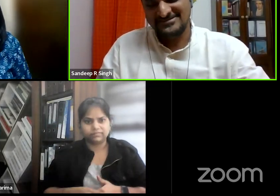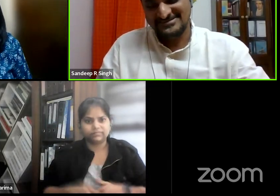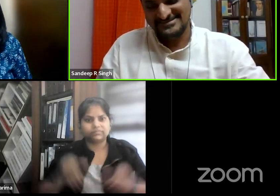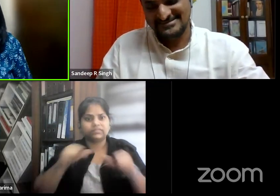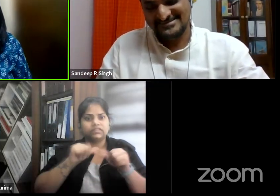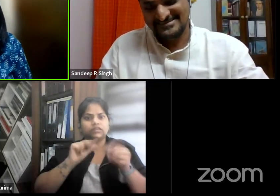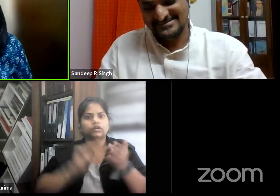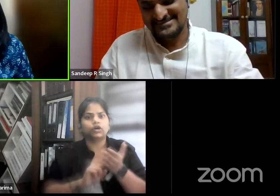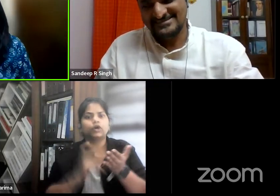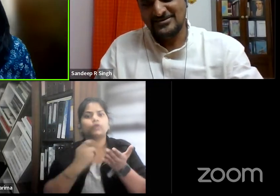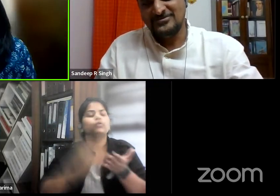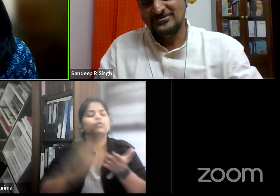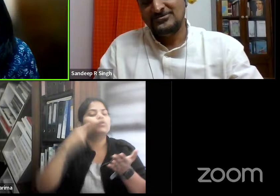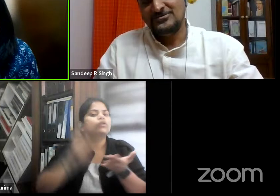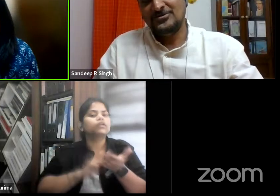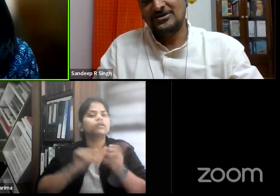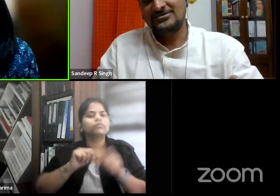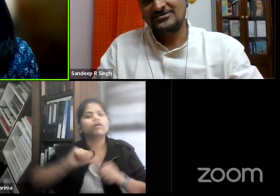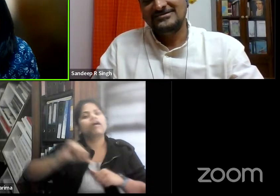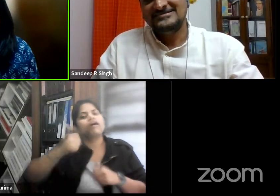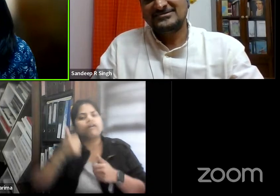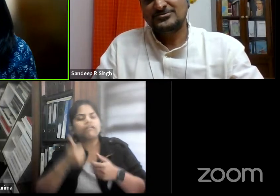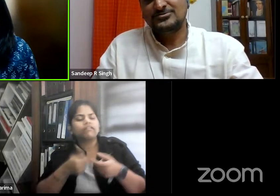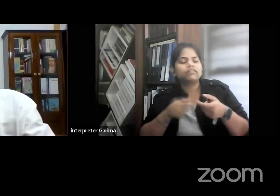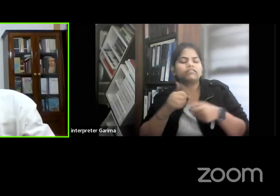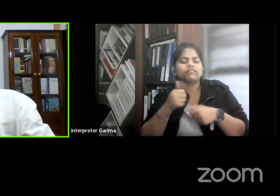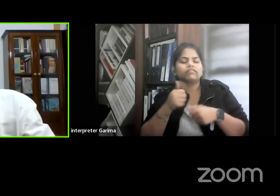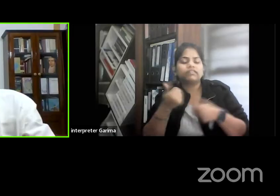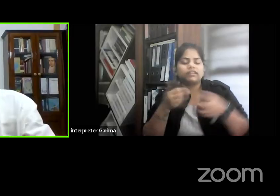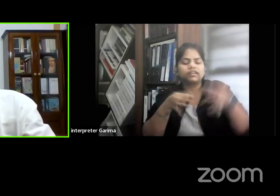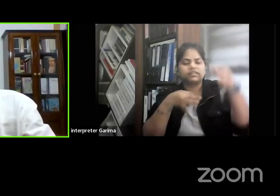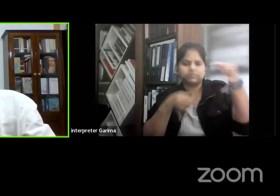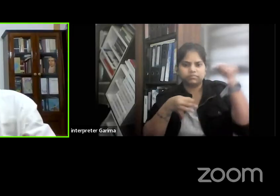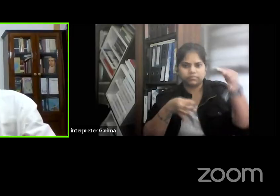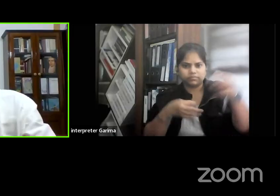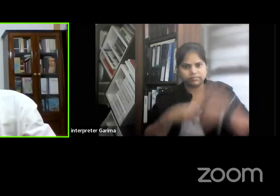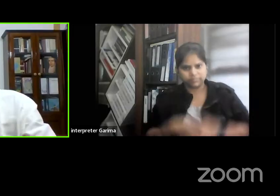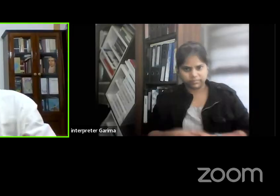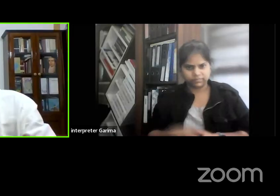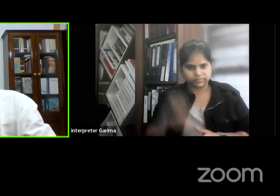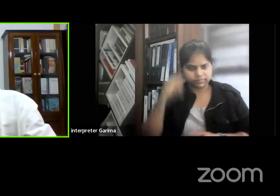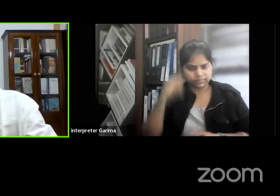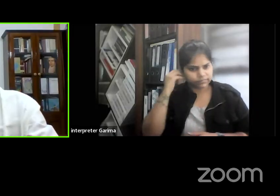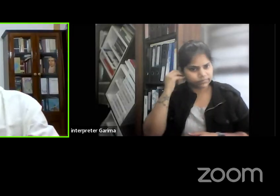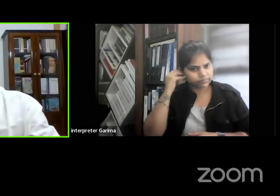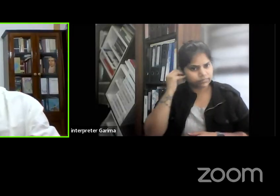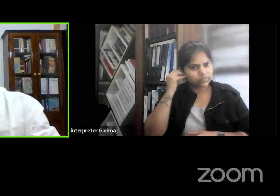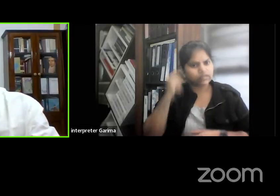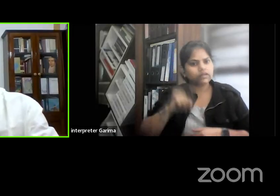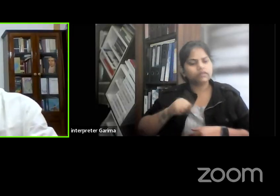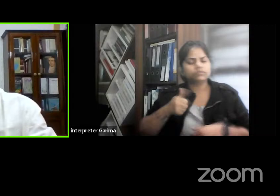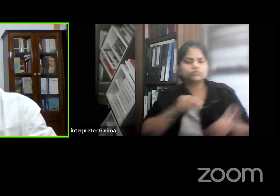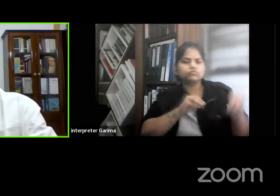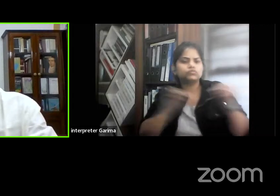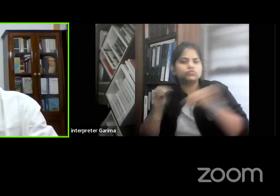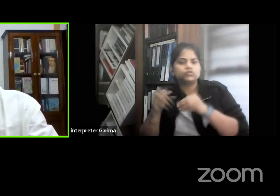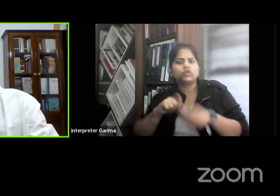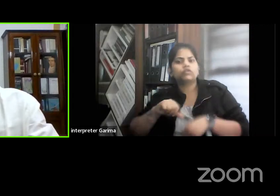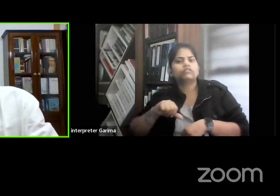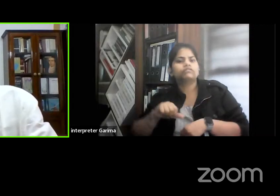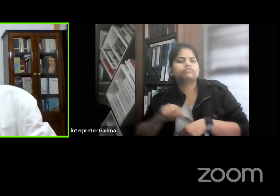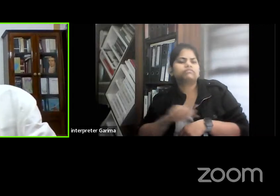paper? Yes, definitely. Yeah. All right. So thank you, Rimjhim, once again, and we move to the next one. This